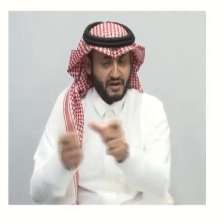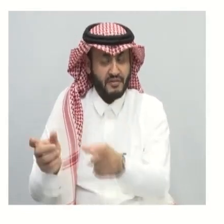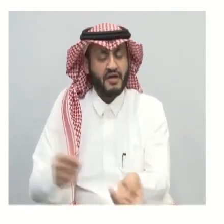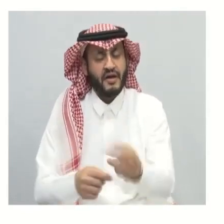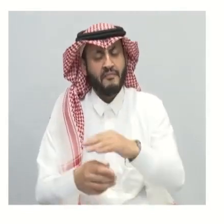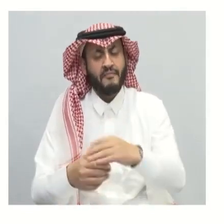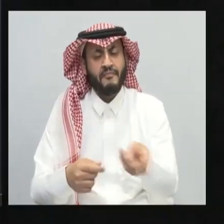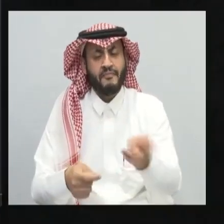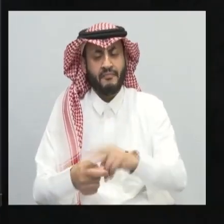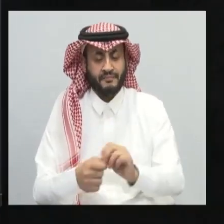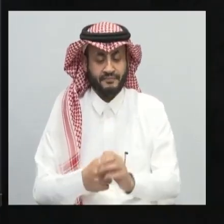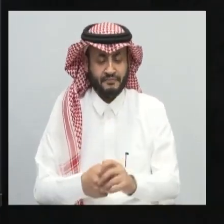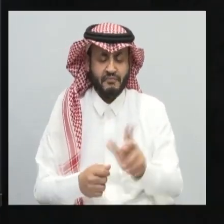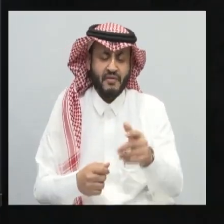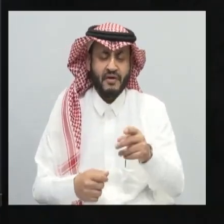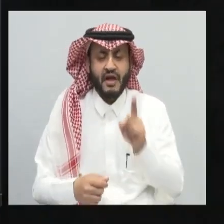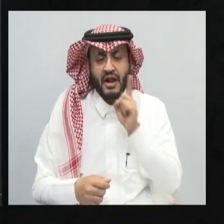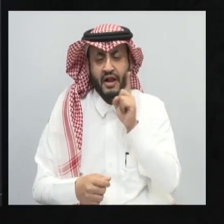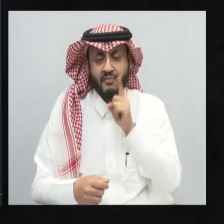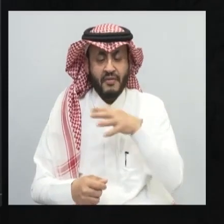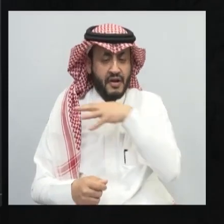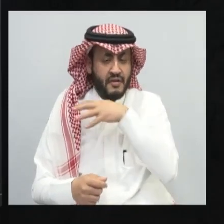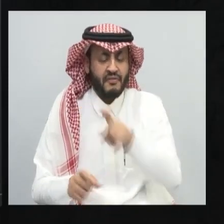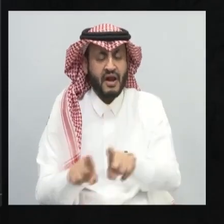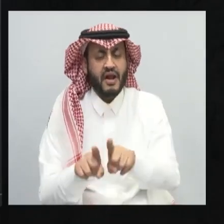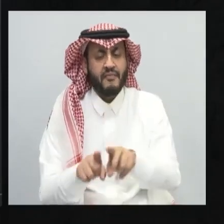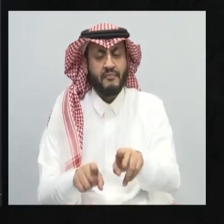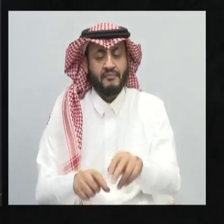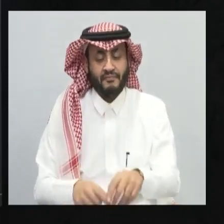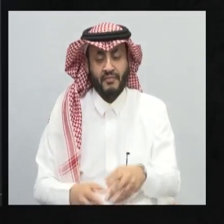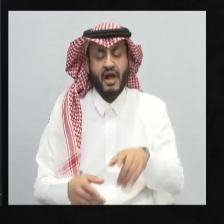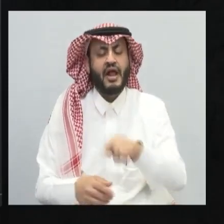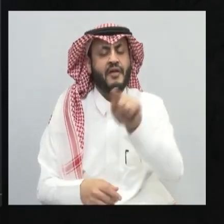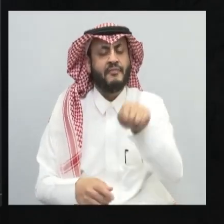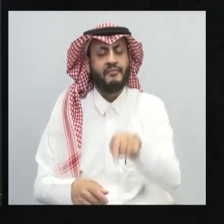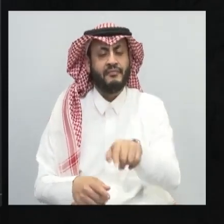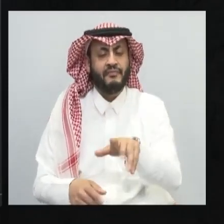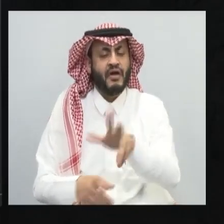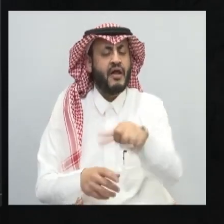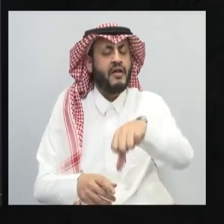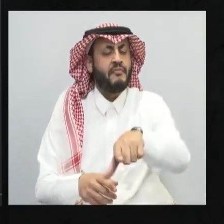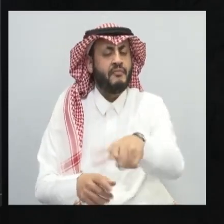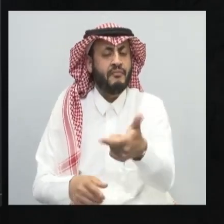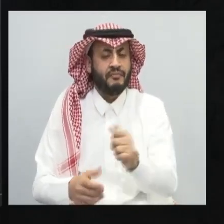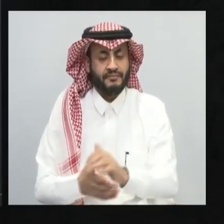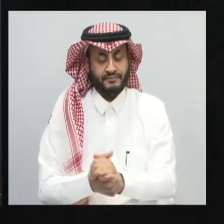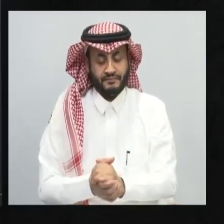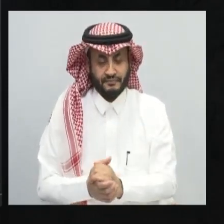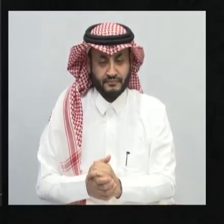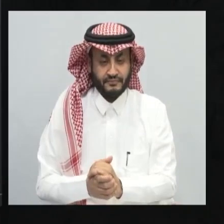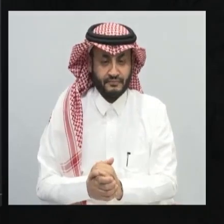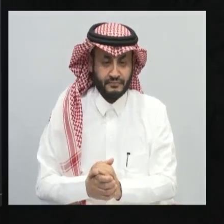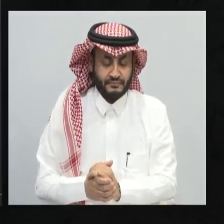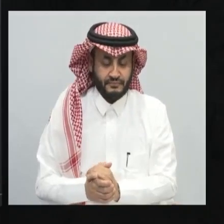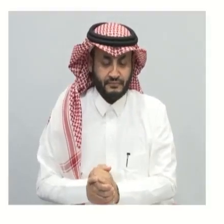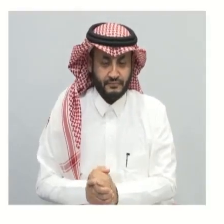more. Maybe your father, one of your siblings, you will ask them about what was wrong with the item that they bought or they